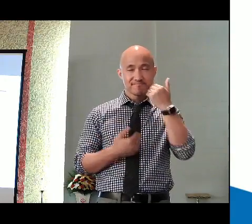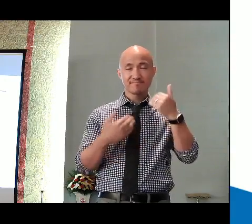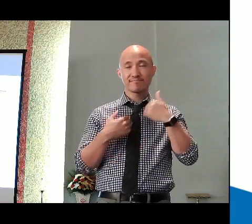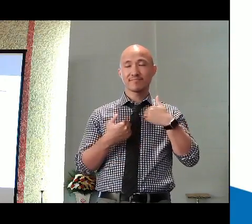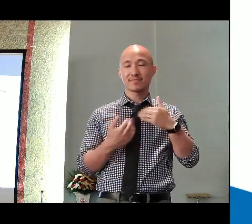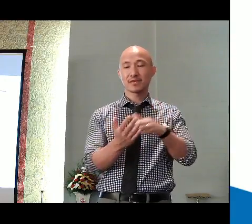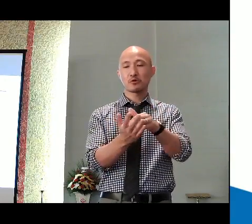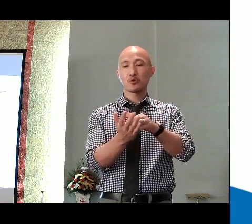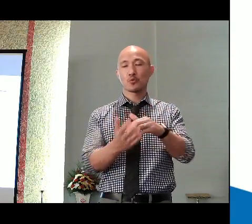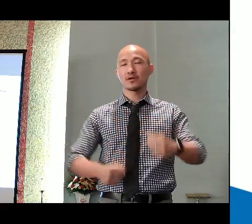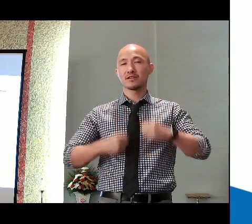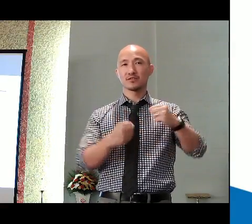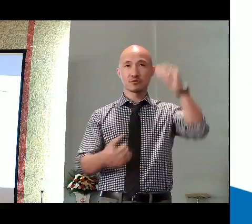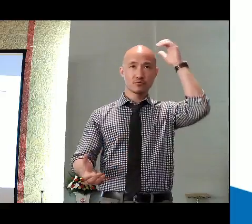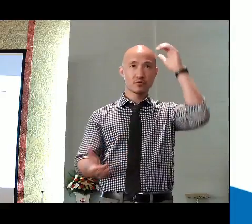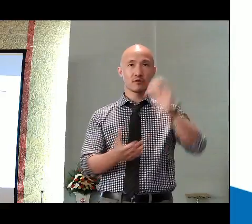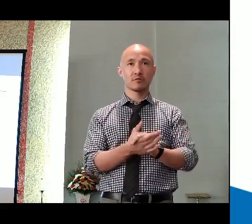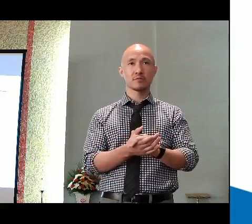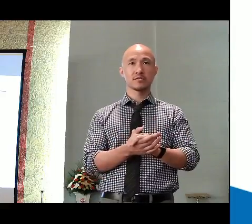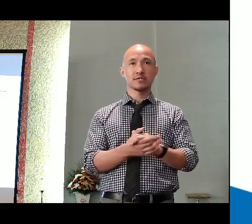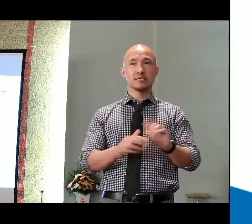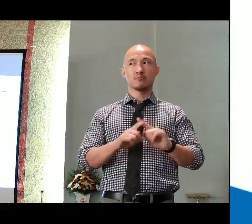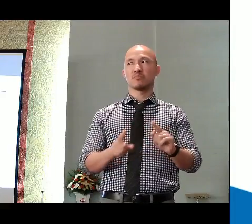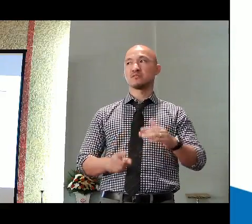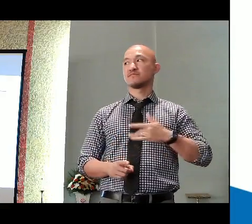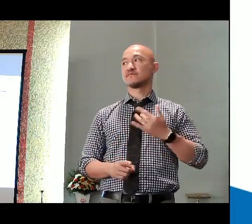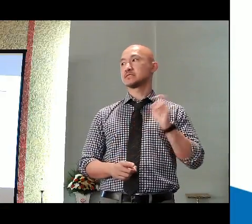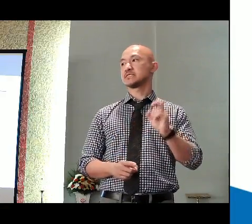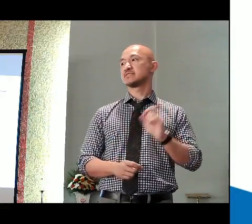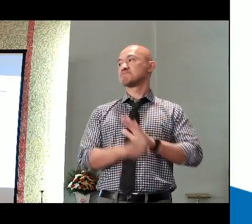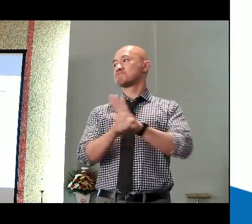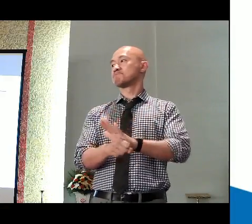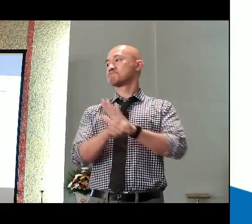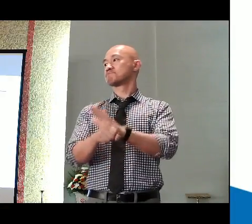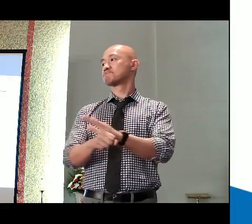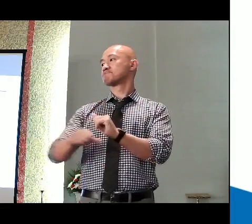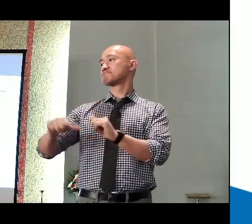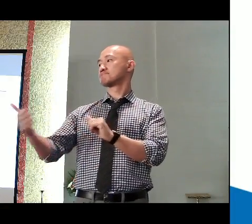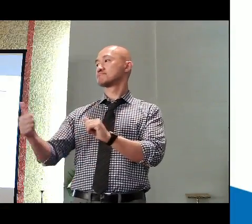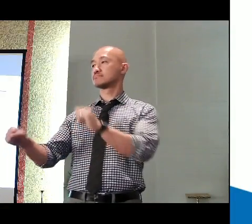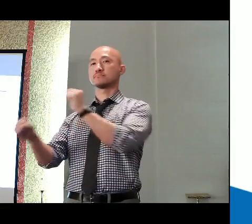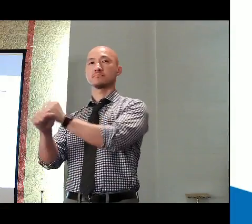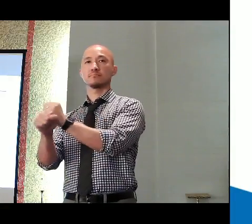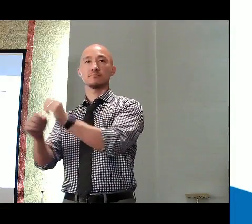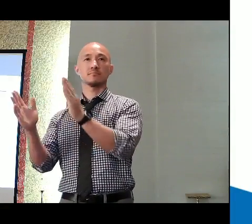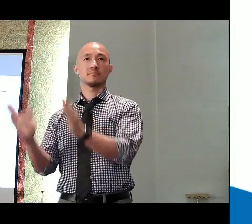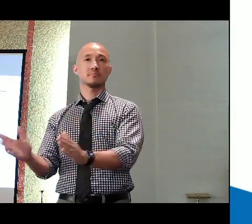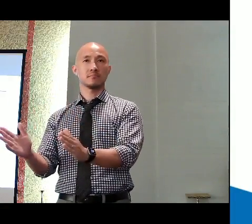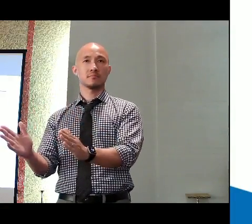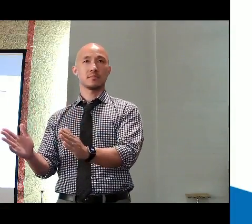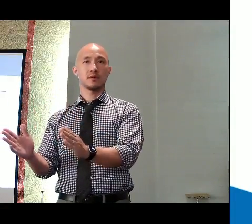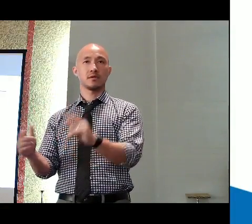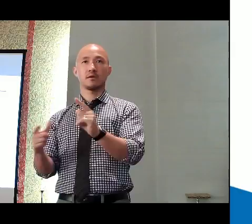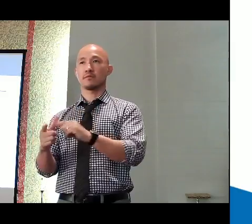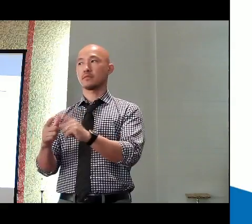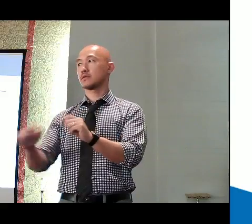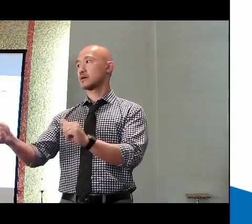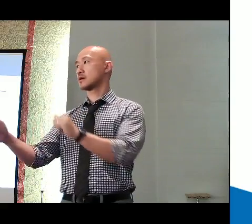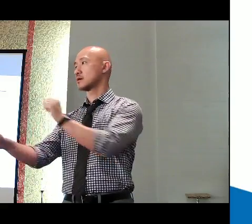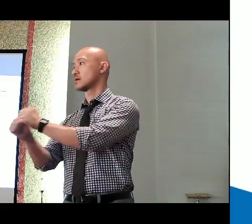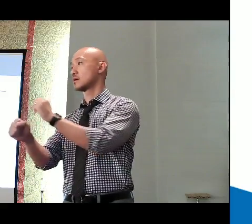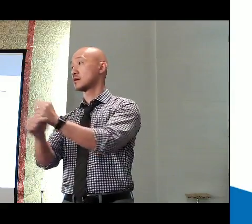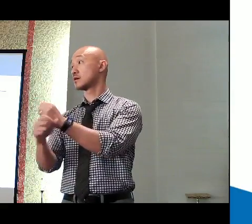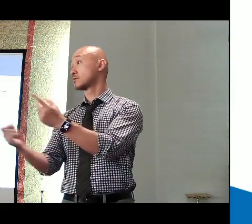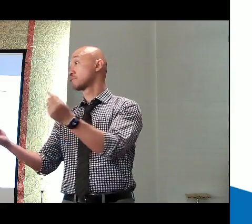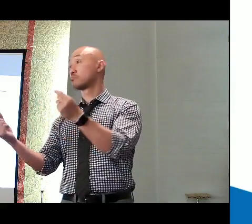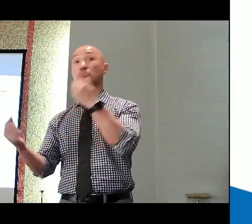he, you know, he feels strong. He feels like he's in control. He feels powerful by doing things like that. Similarly, a man, because he's the head of the